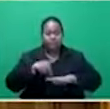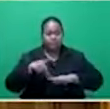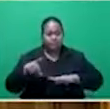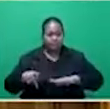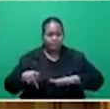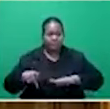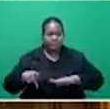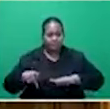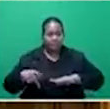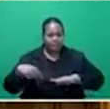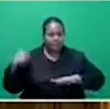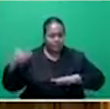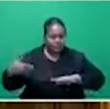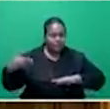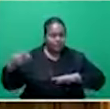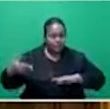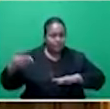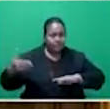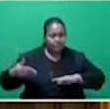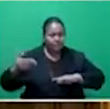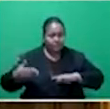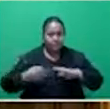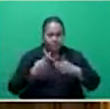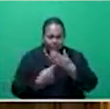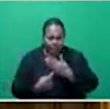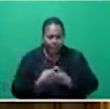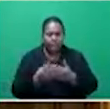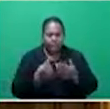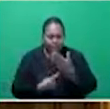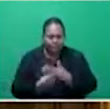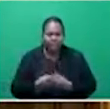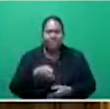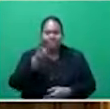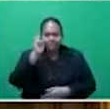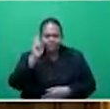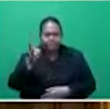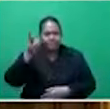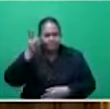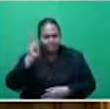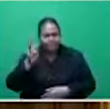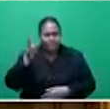often, right? It's almost a repetition.